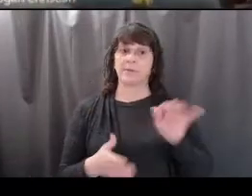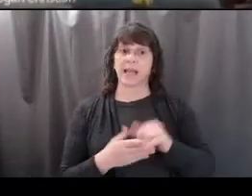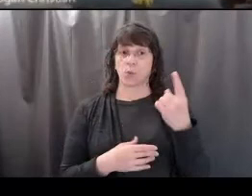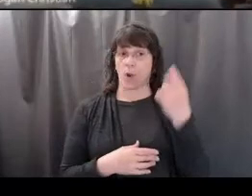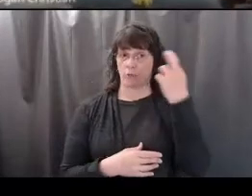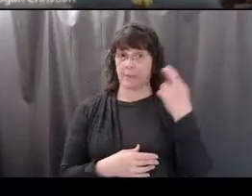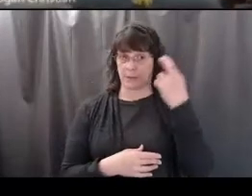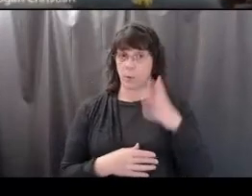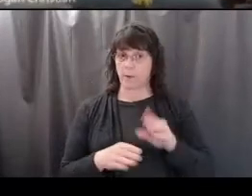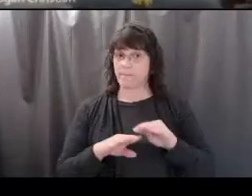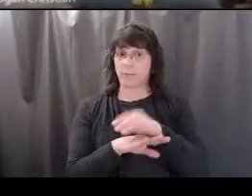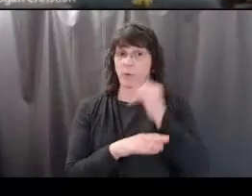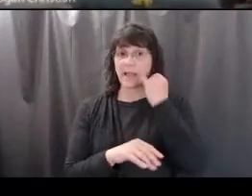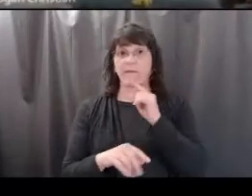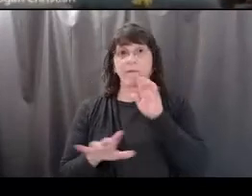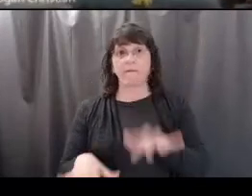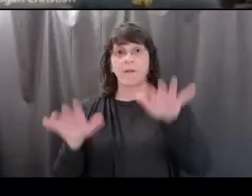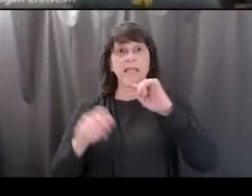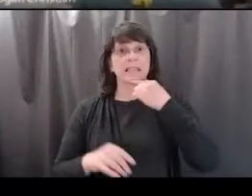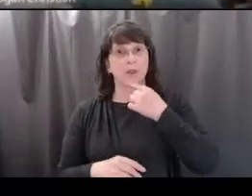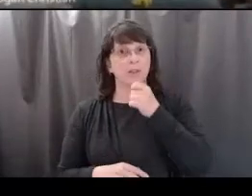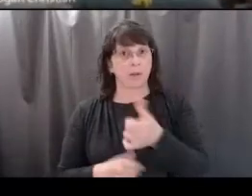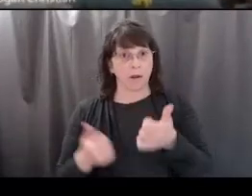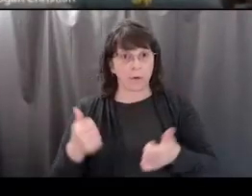factor that influences how severe flooding can be.